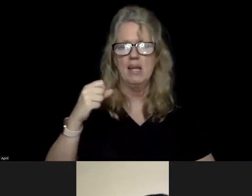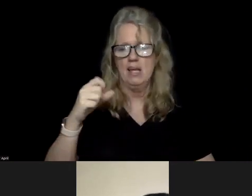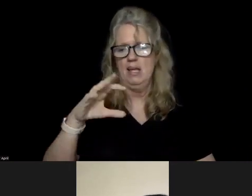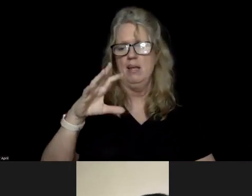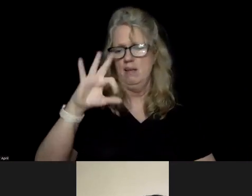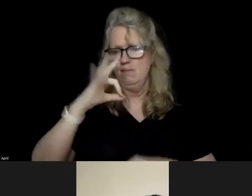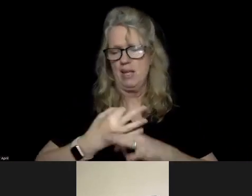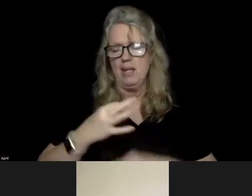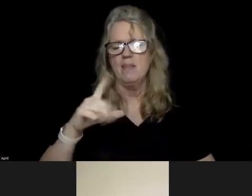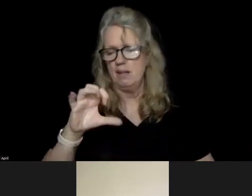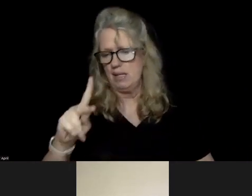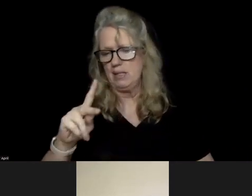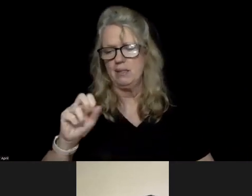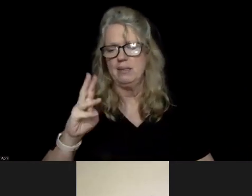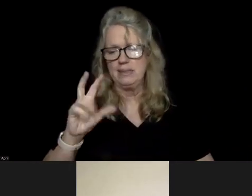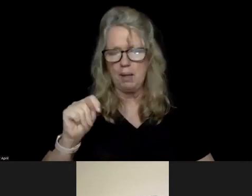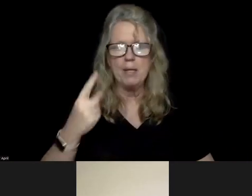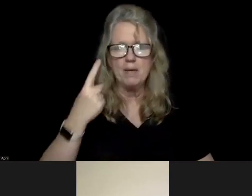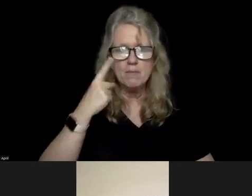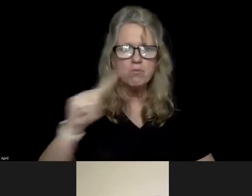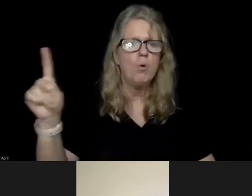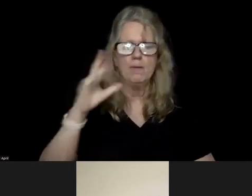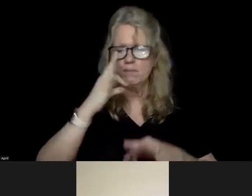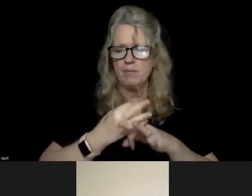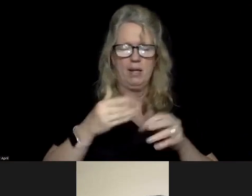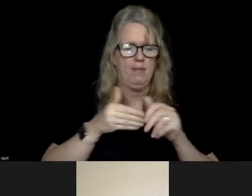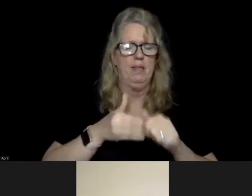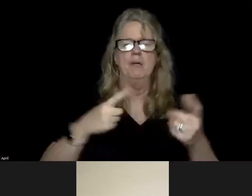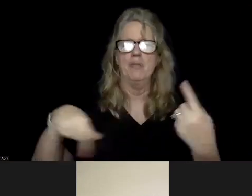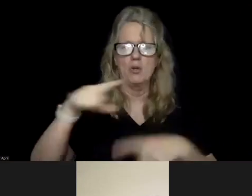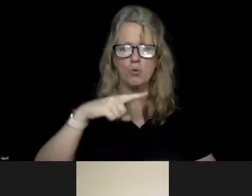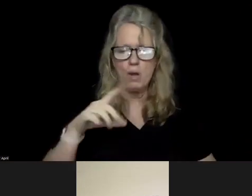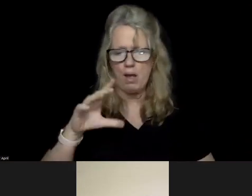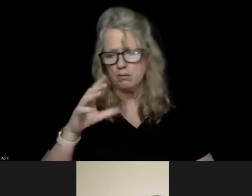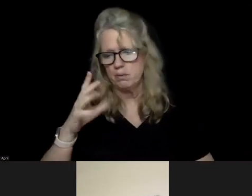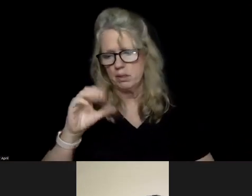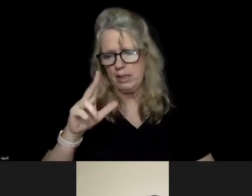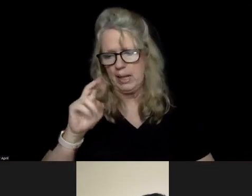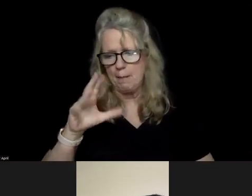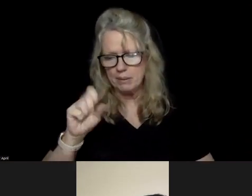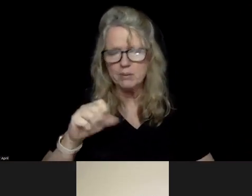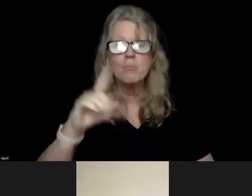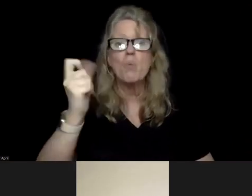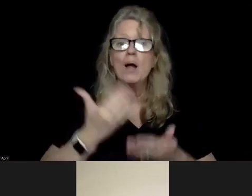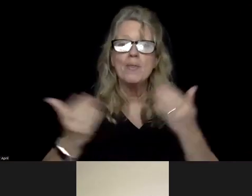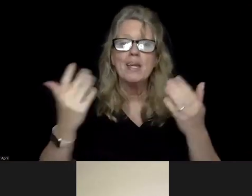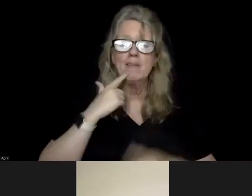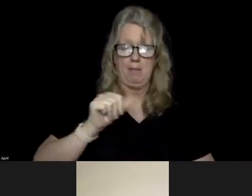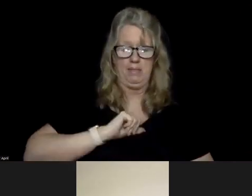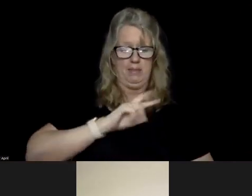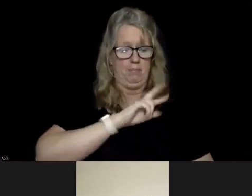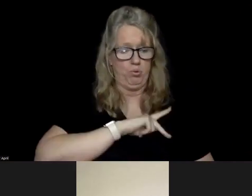link summit for faith leaders around Columbus. But the one thing that I will just say